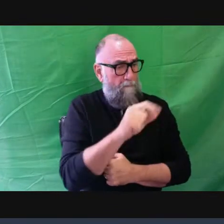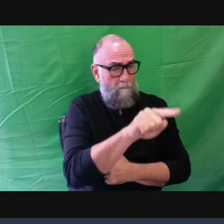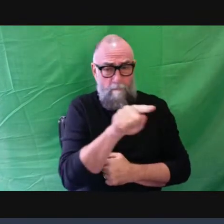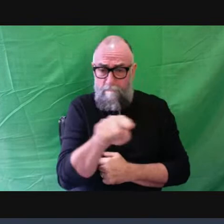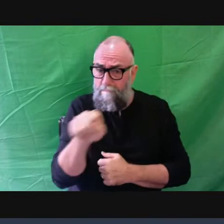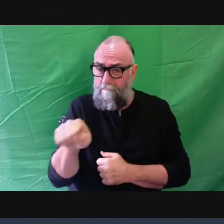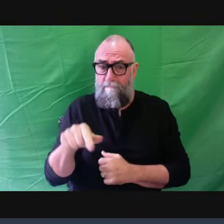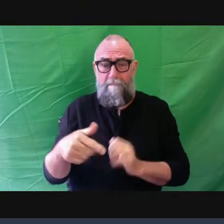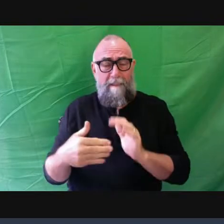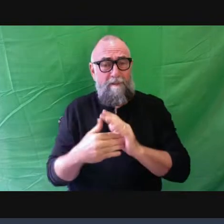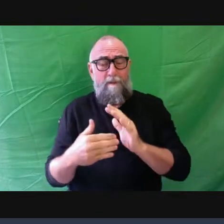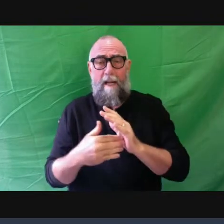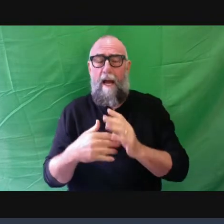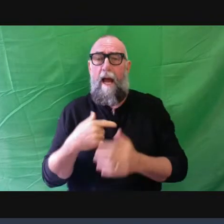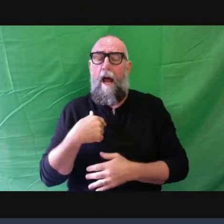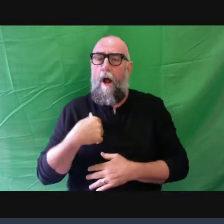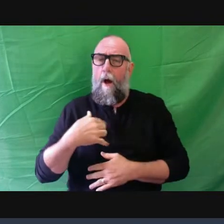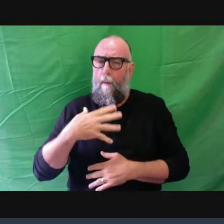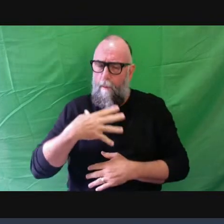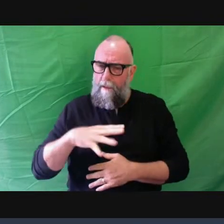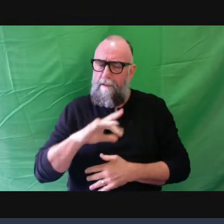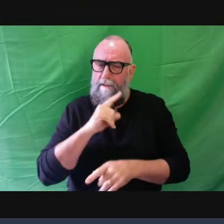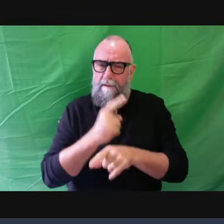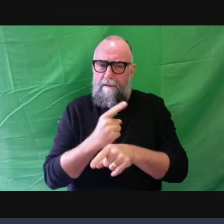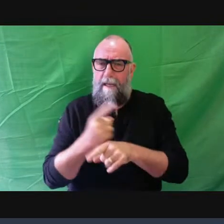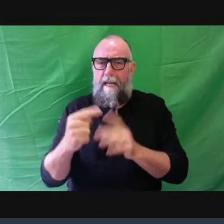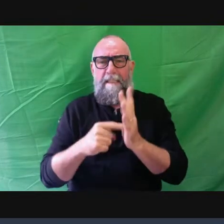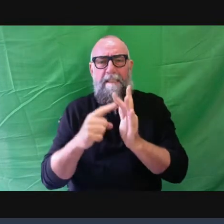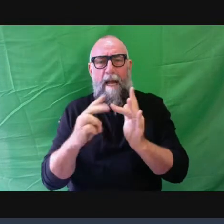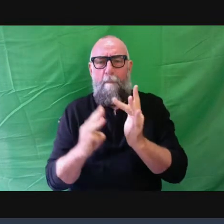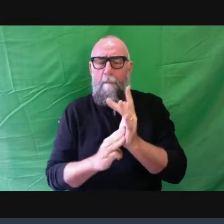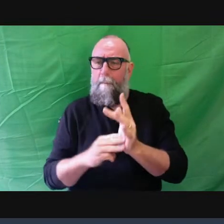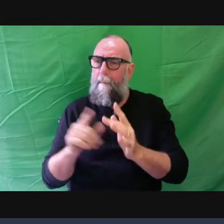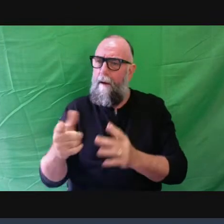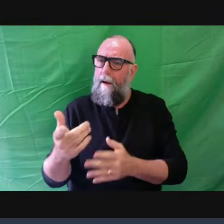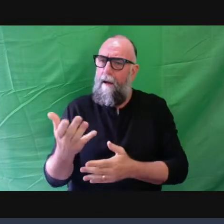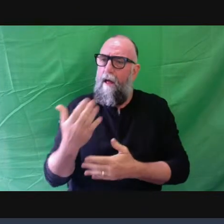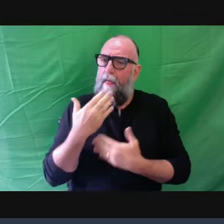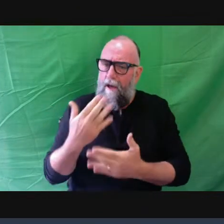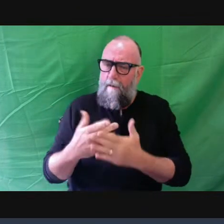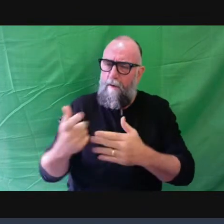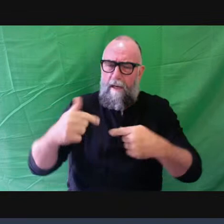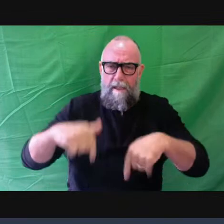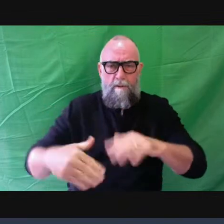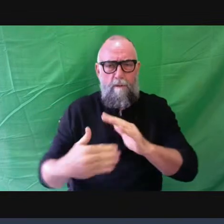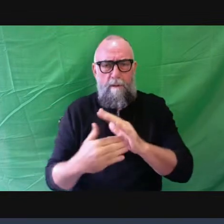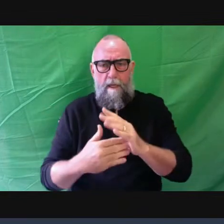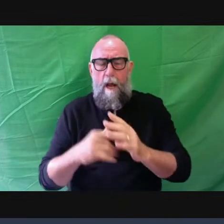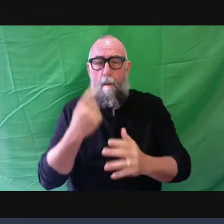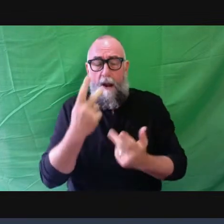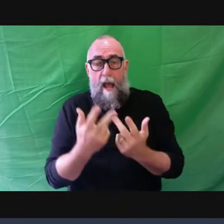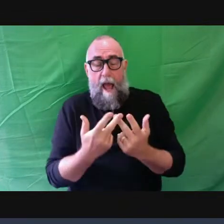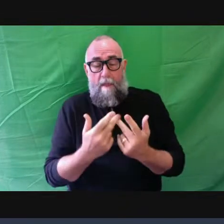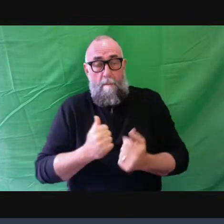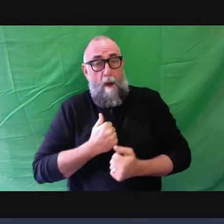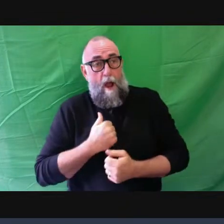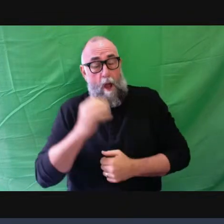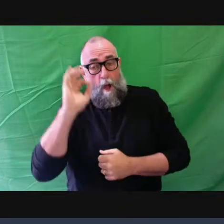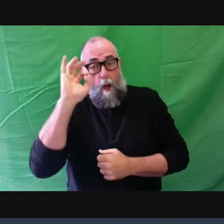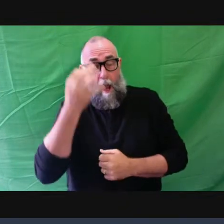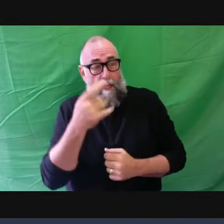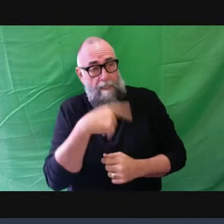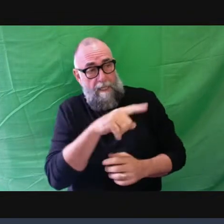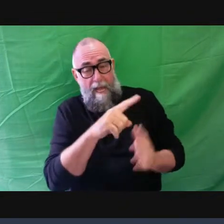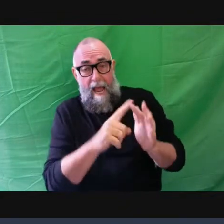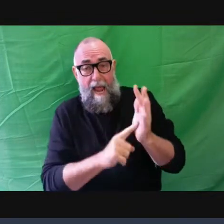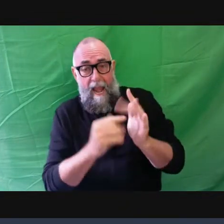Tim Crackenthorpe, is joining us this morning as well. Tim, thank you so much for being here. And one of my council colleagues, there you are, Councillor Elizabeth Adamczyk